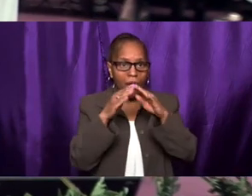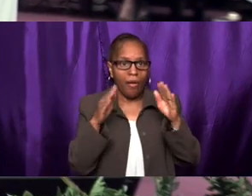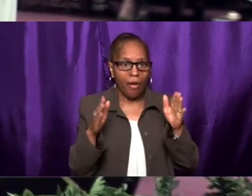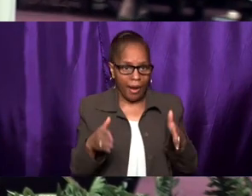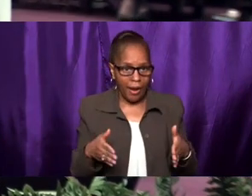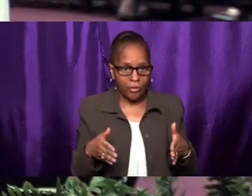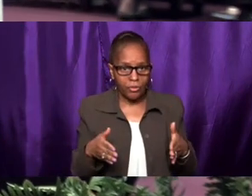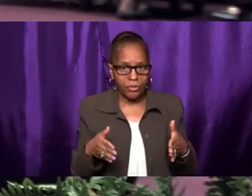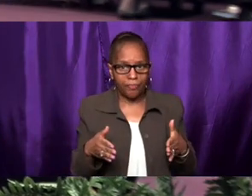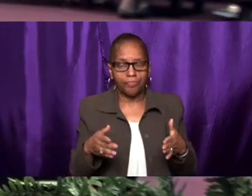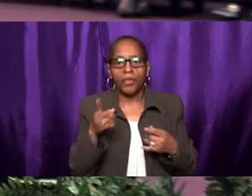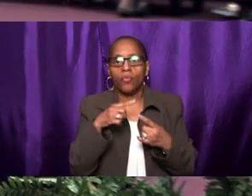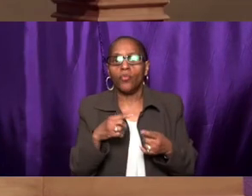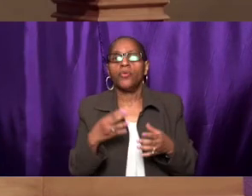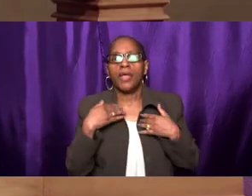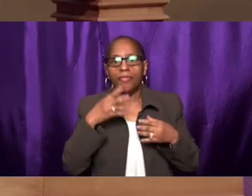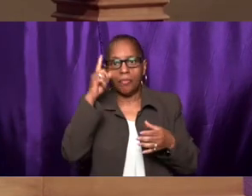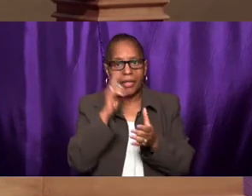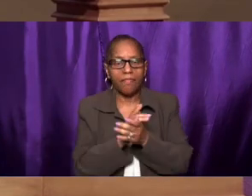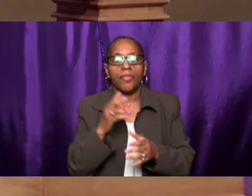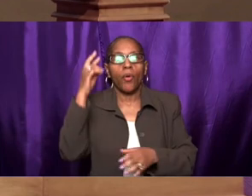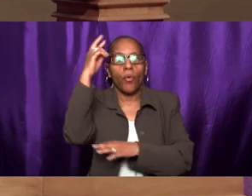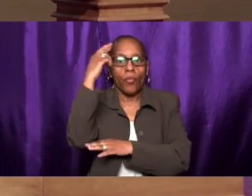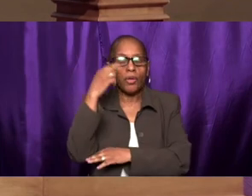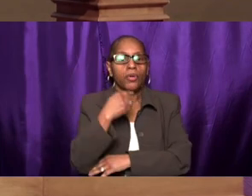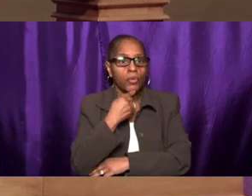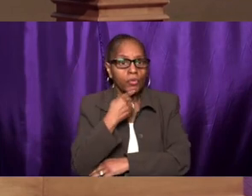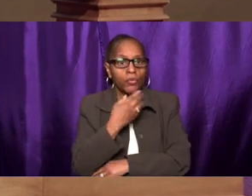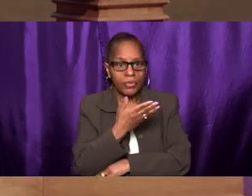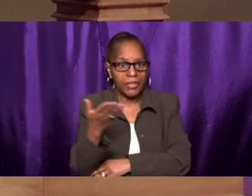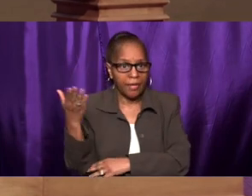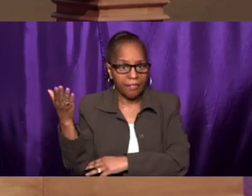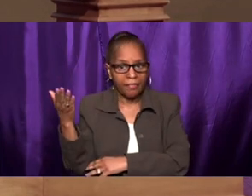house, but when you really gotta believe for the real stuff,